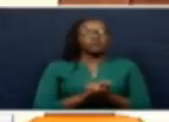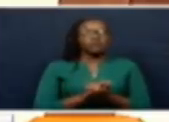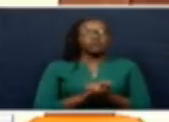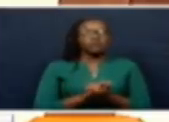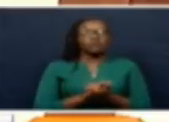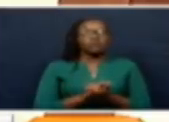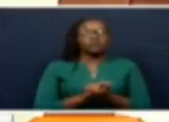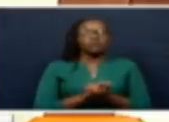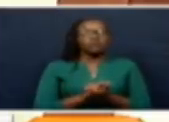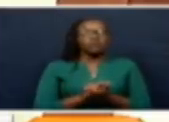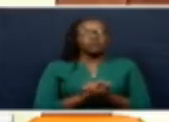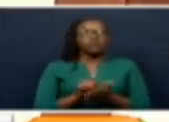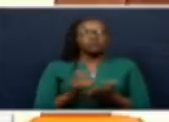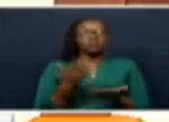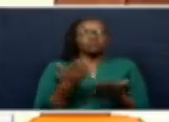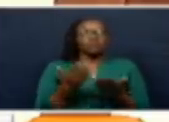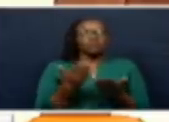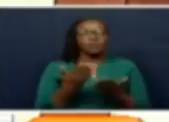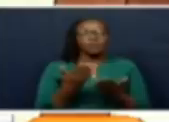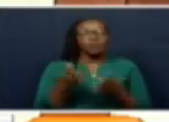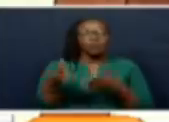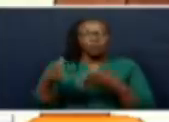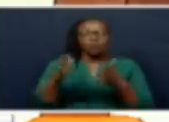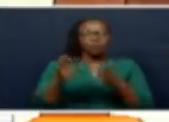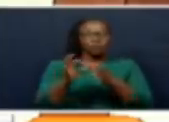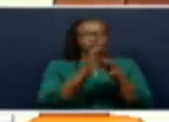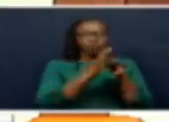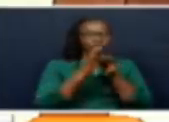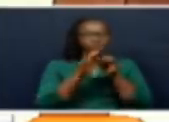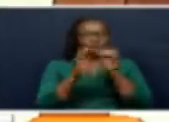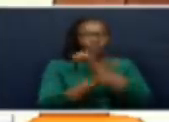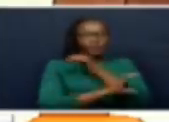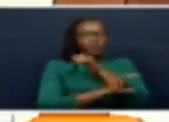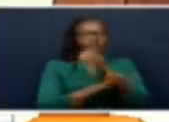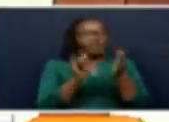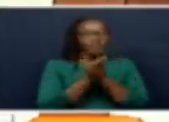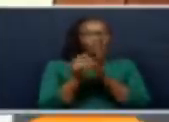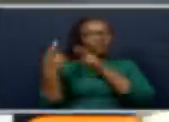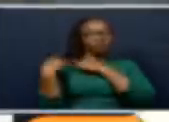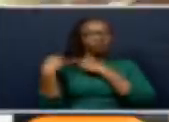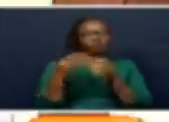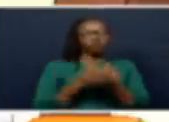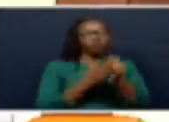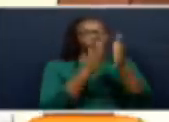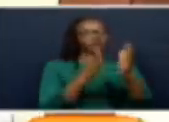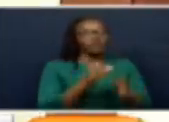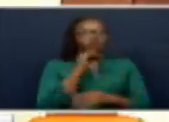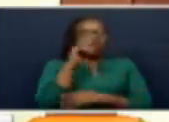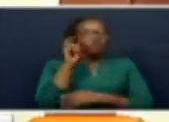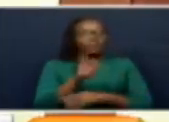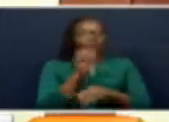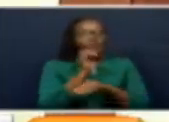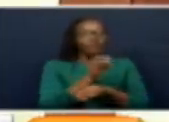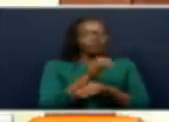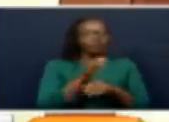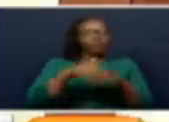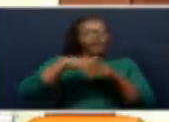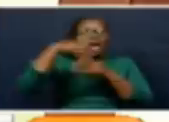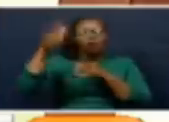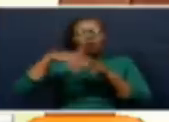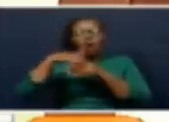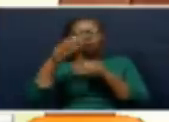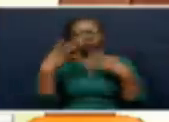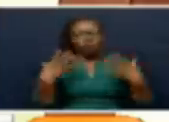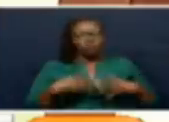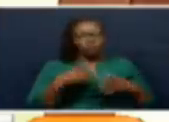and come out with a way forward of unifying the country. That is a duty of a leader. What you shouldn't be advised by the external forces. Mm. Yeah, you remember